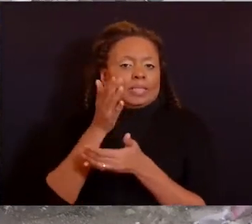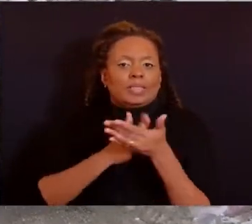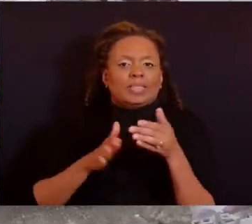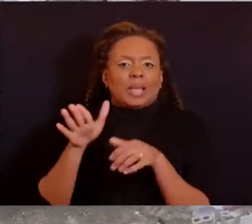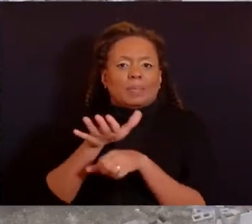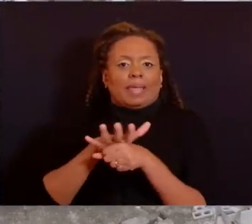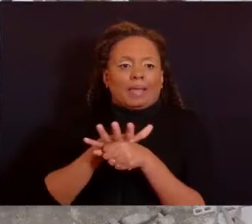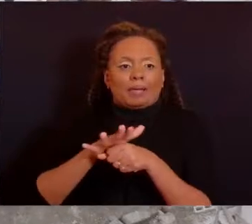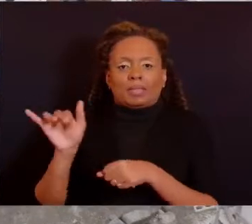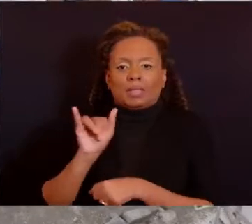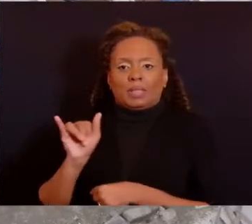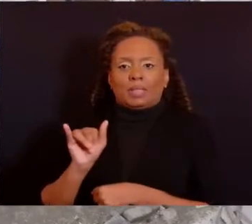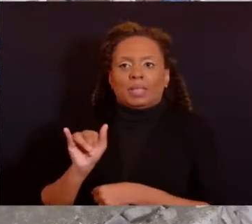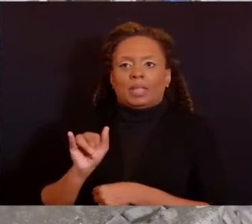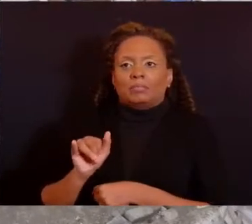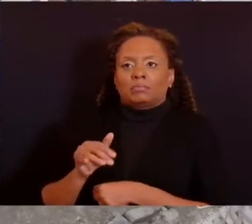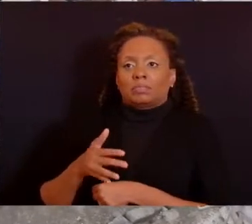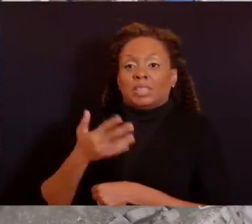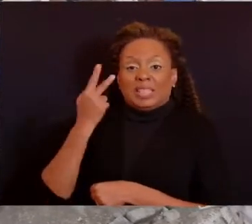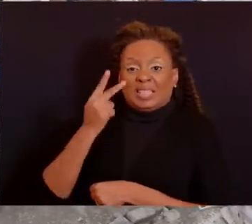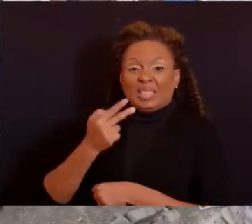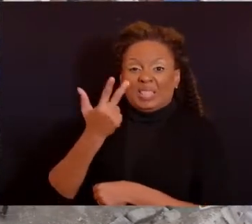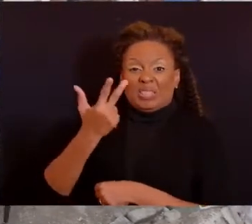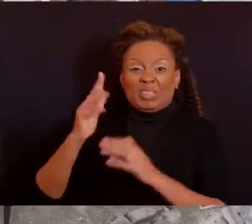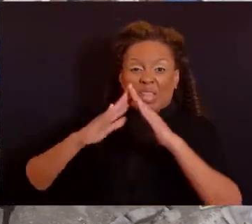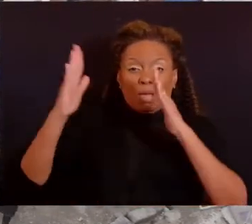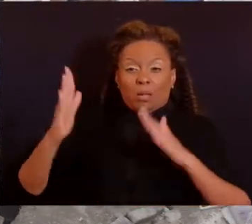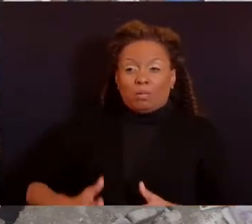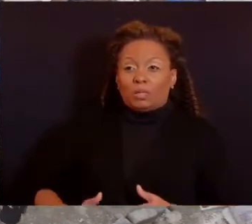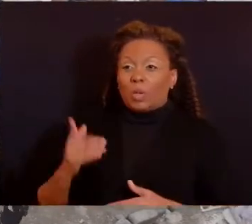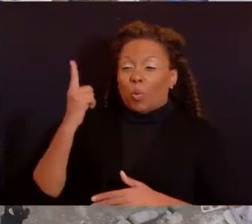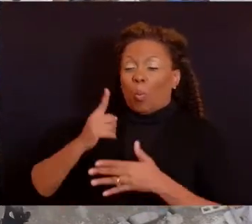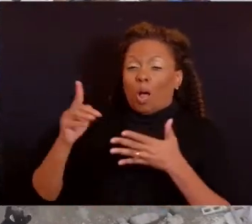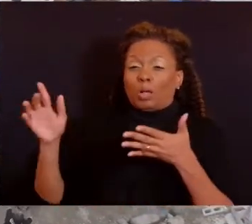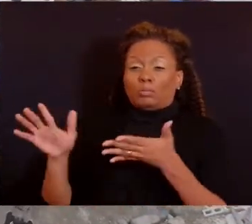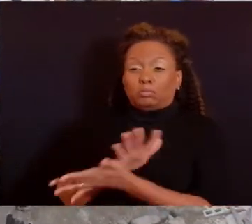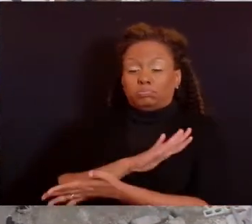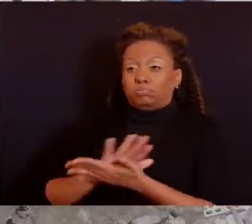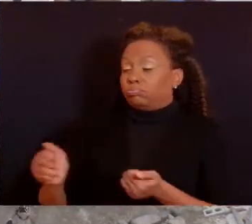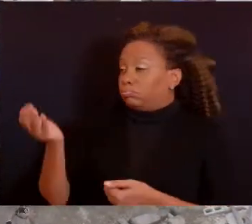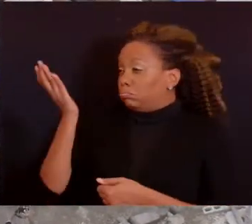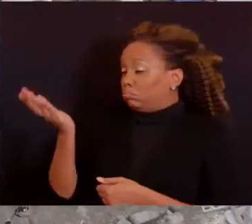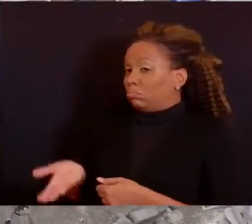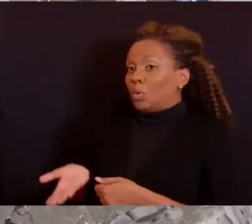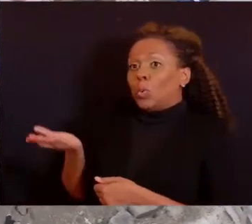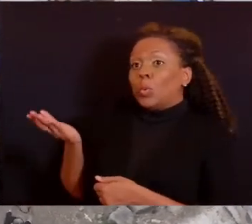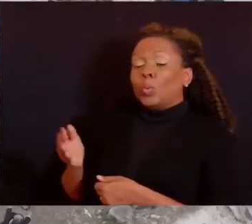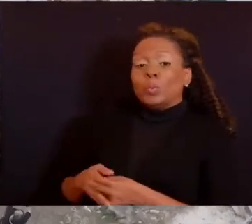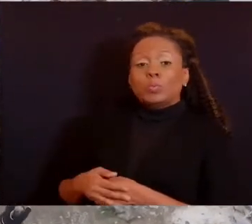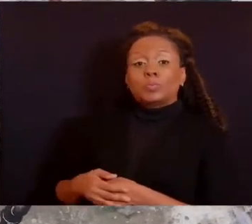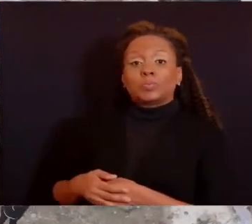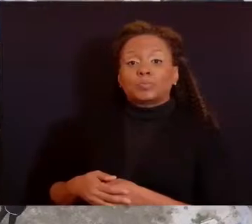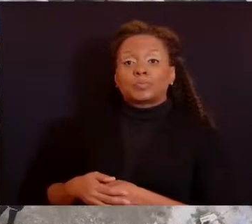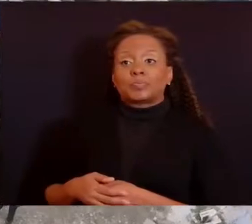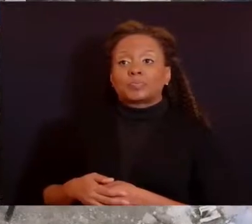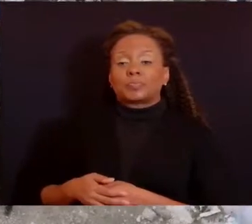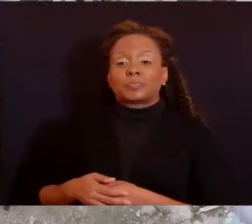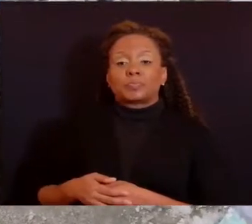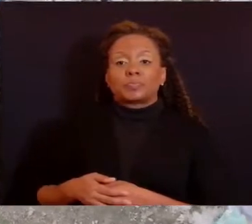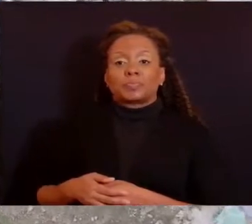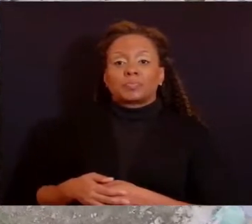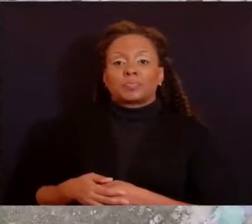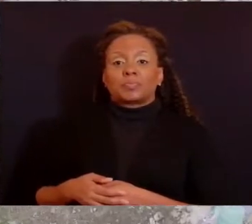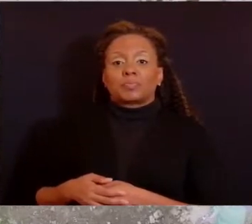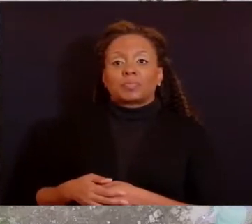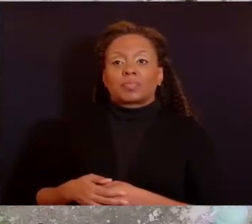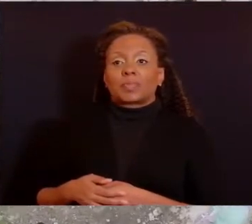As you can see there, 3 houses, one completely damaged, beyond any form of being